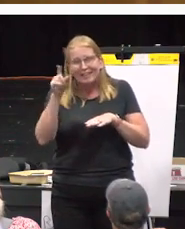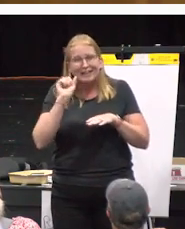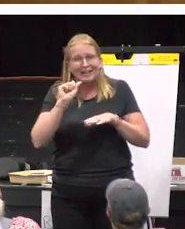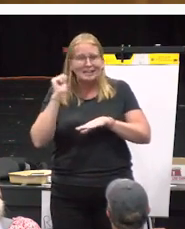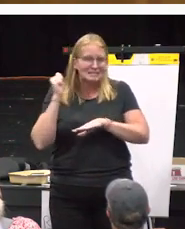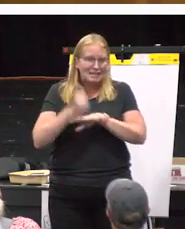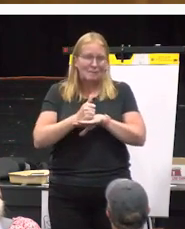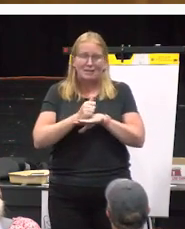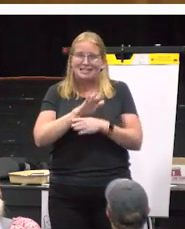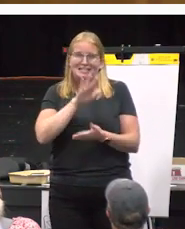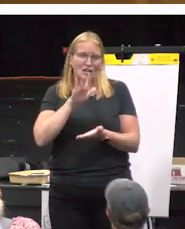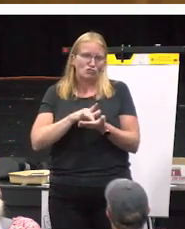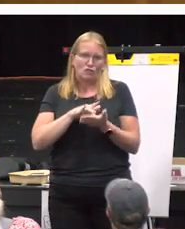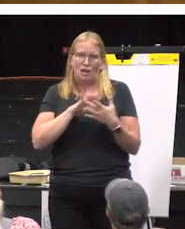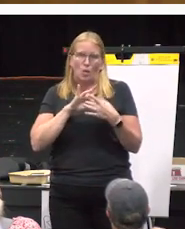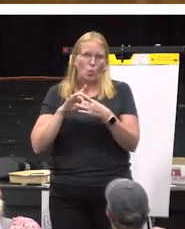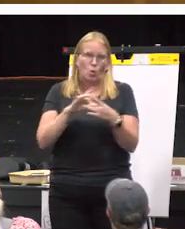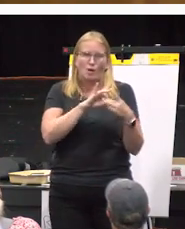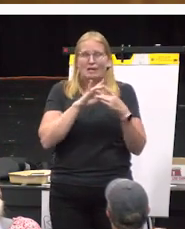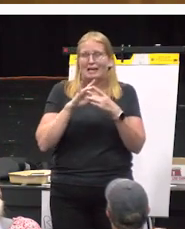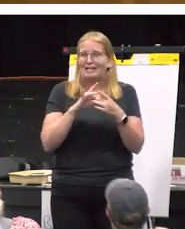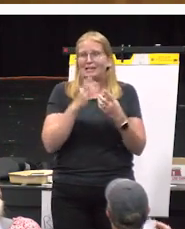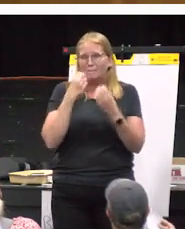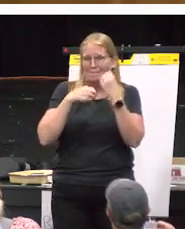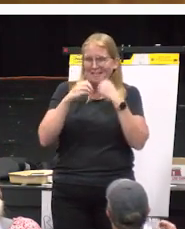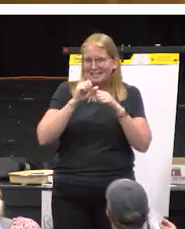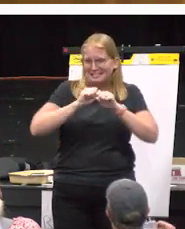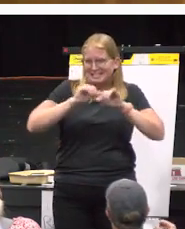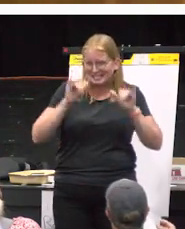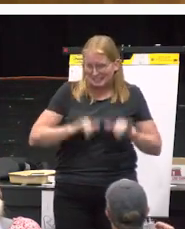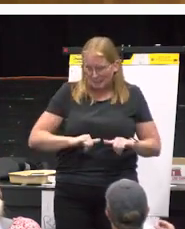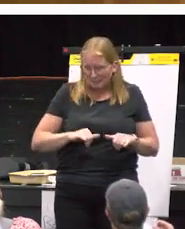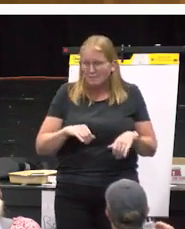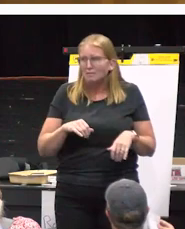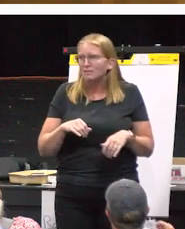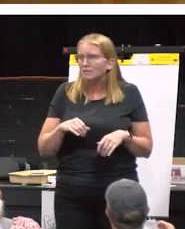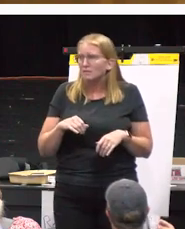centralized, coordinated, charitable meals system in Montpelier